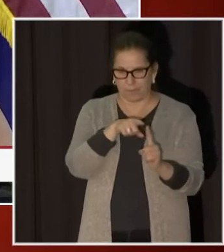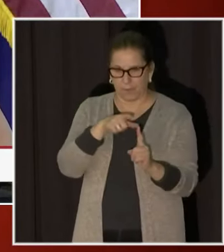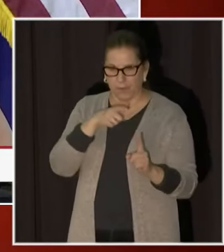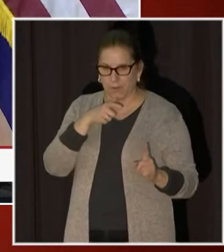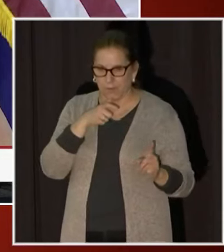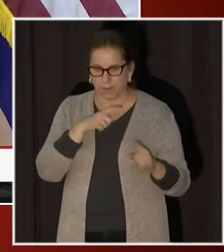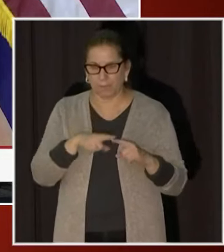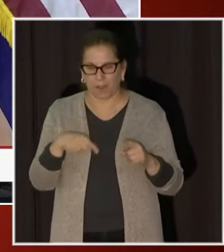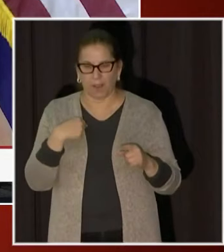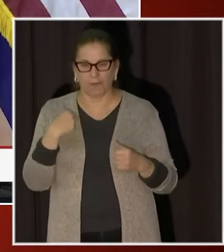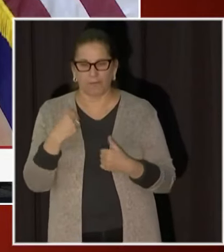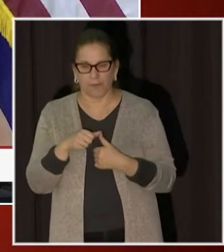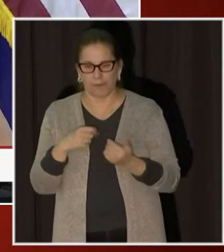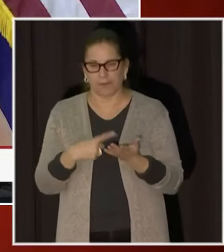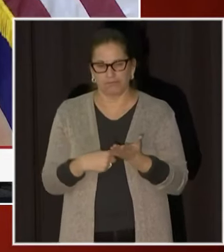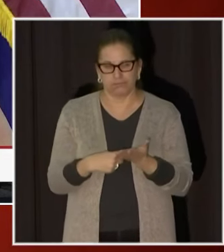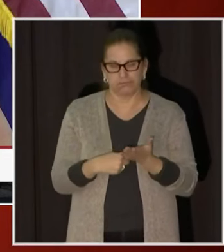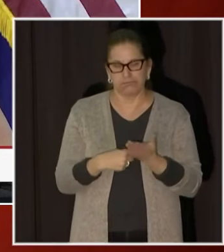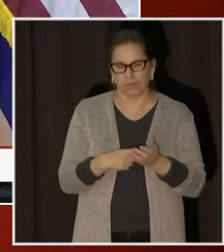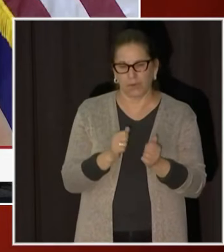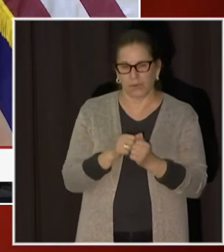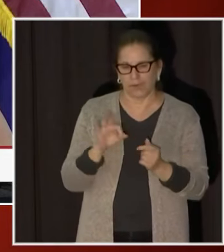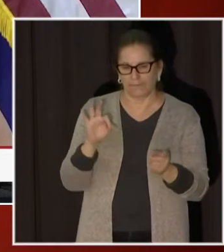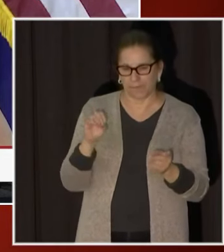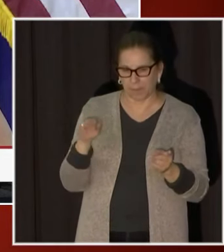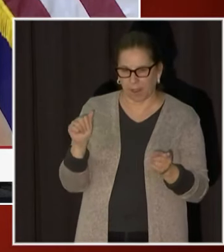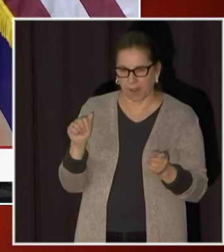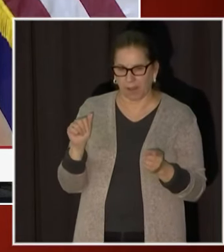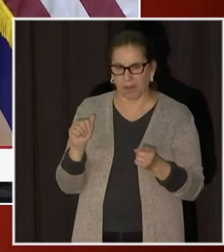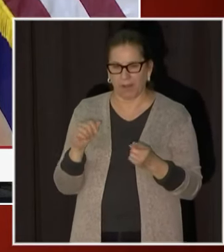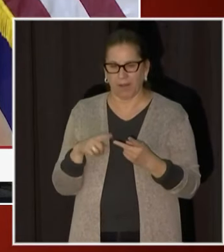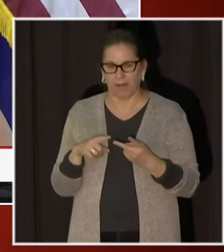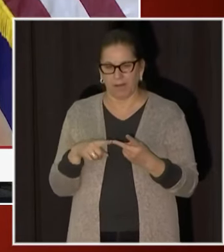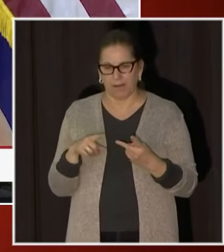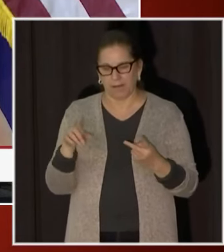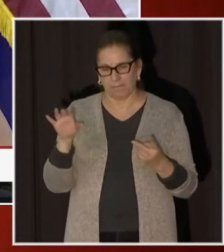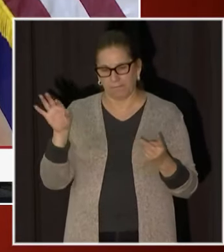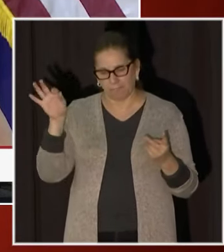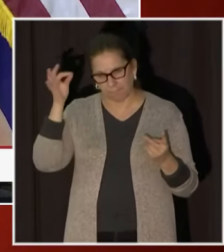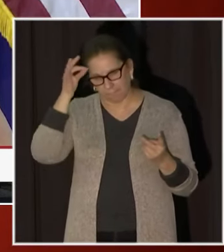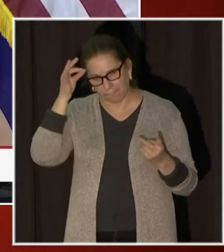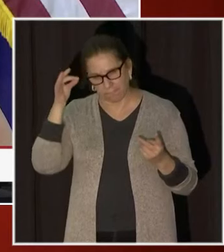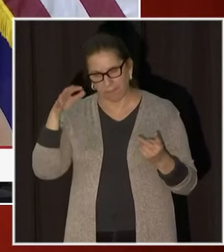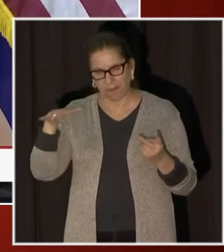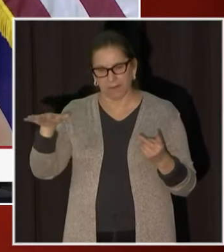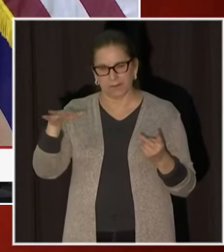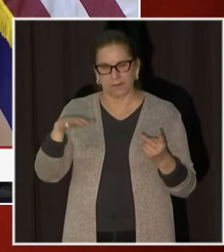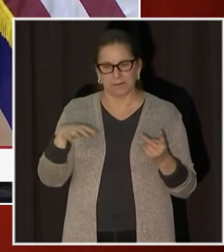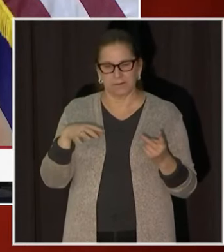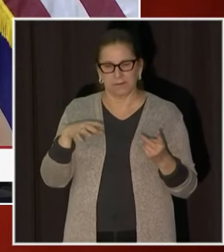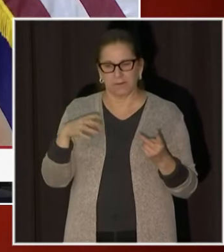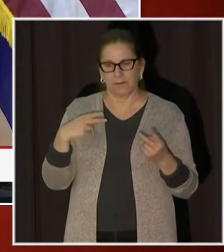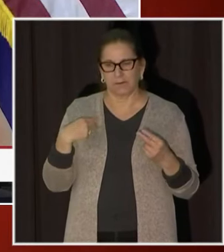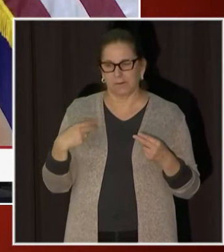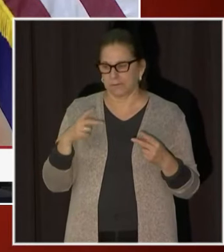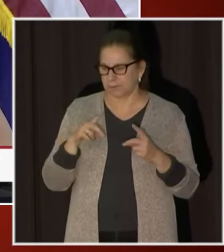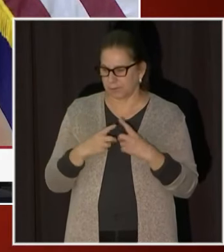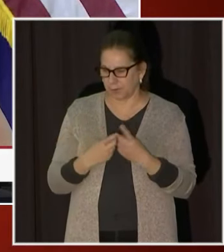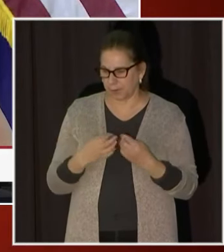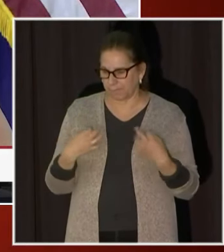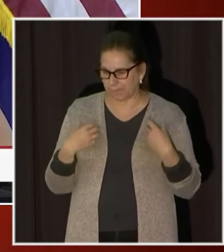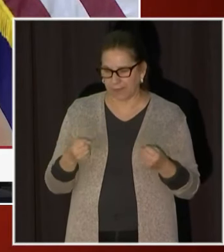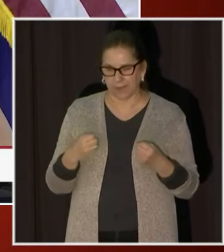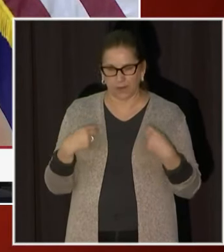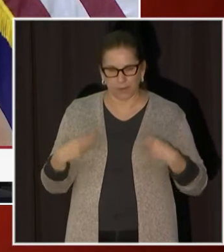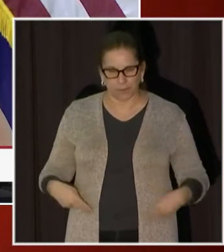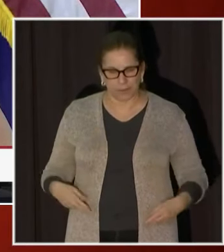with FEMA and with the Federal Health and Human Services Department occurred